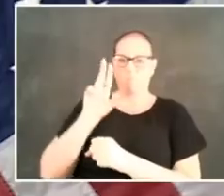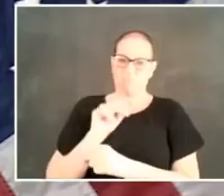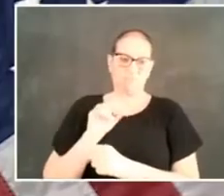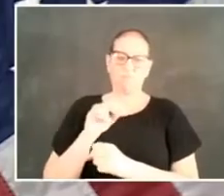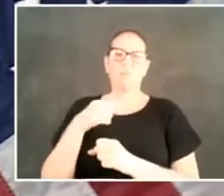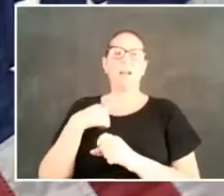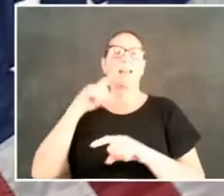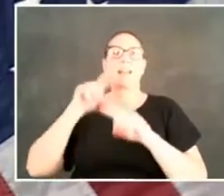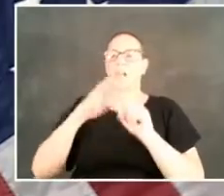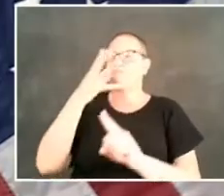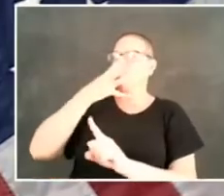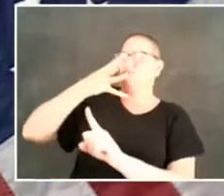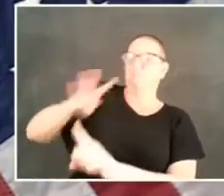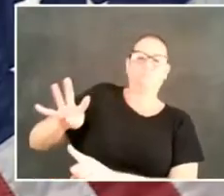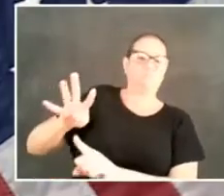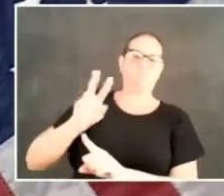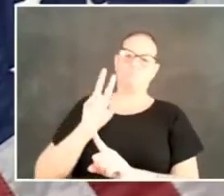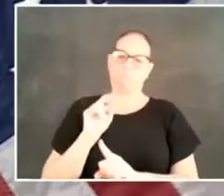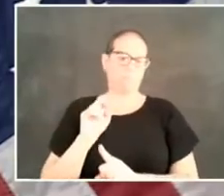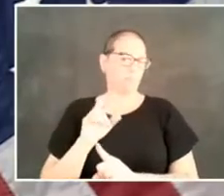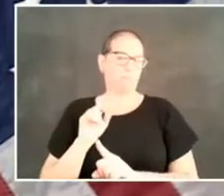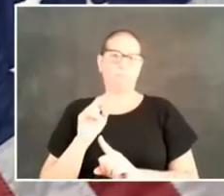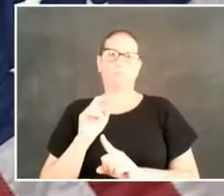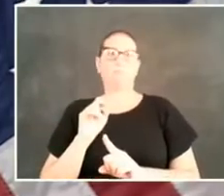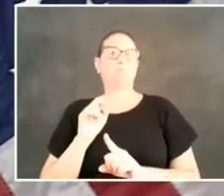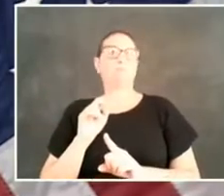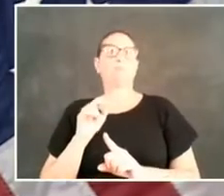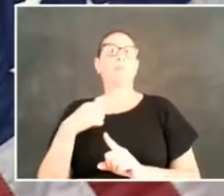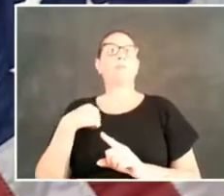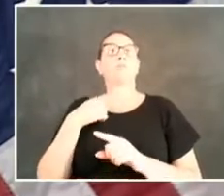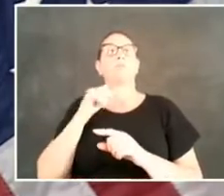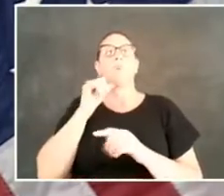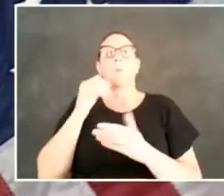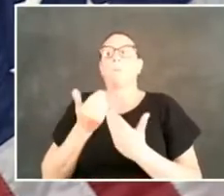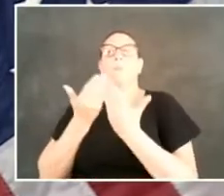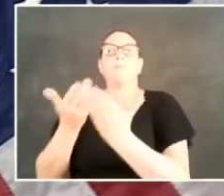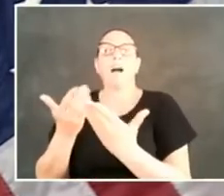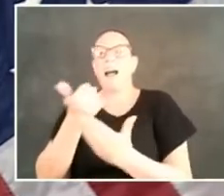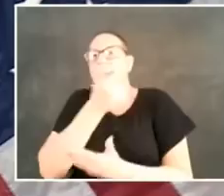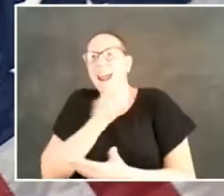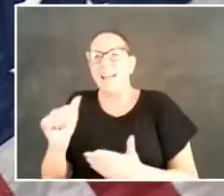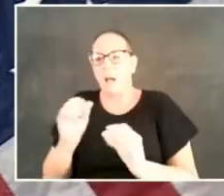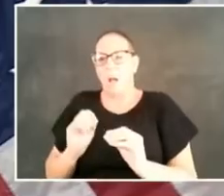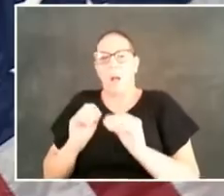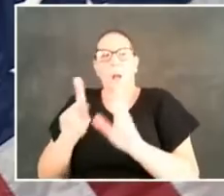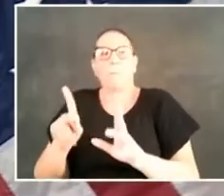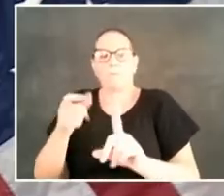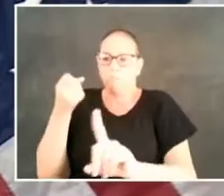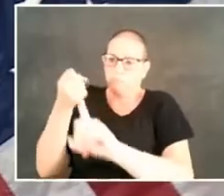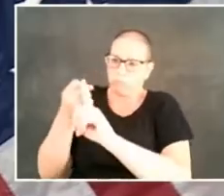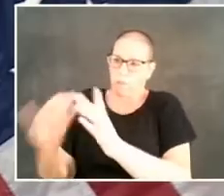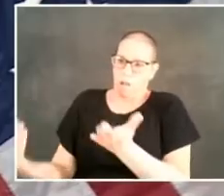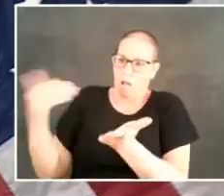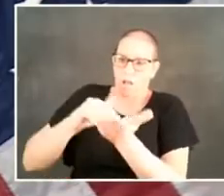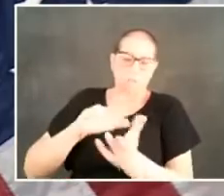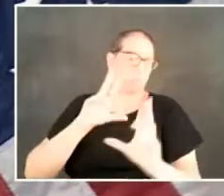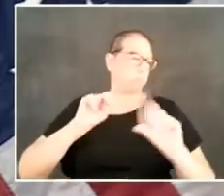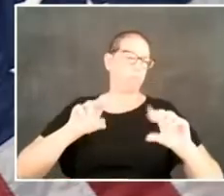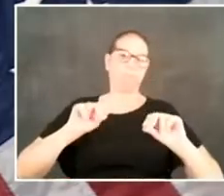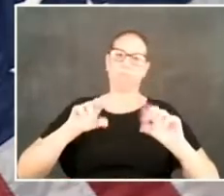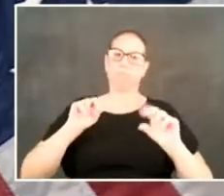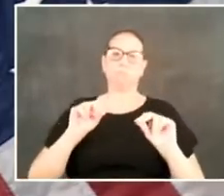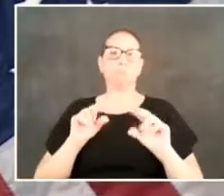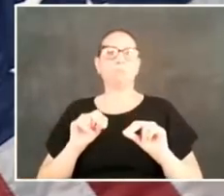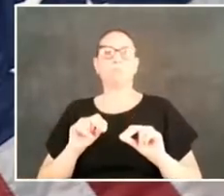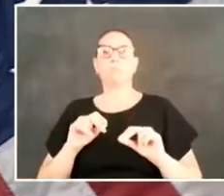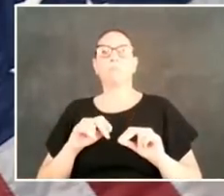opening. Even the smallest opportunity and this disease might reassert. And that's the boomerang. But the